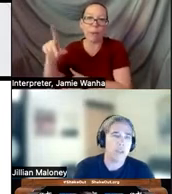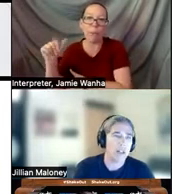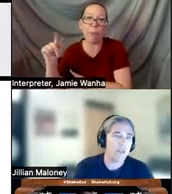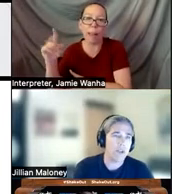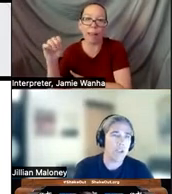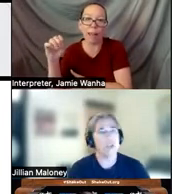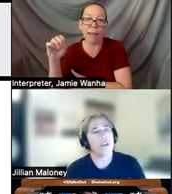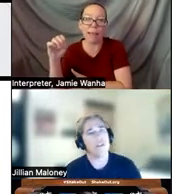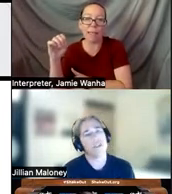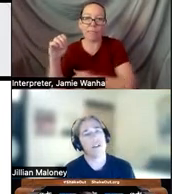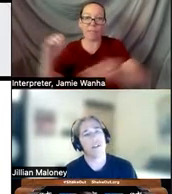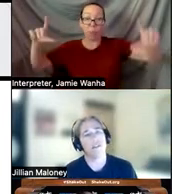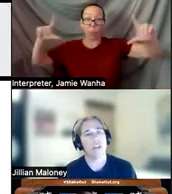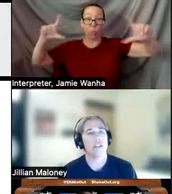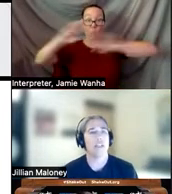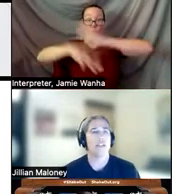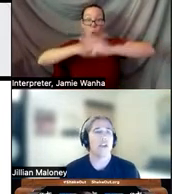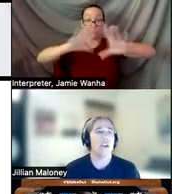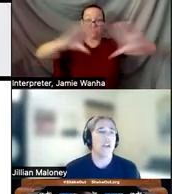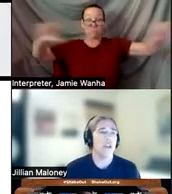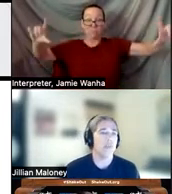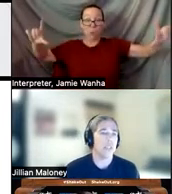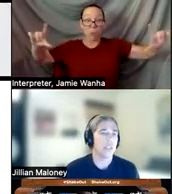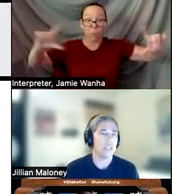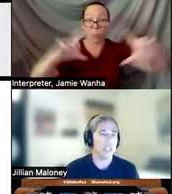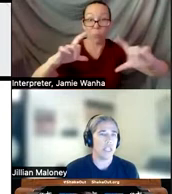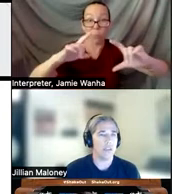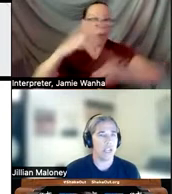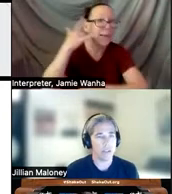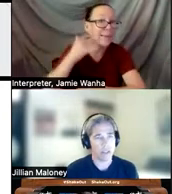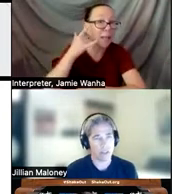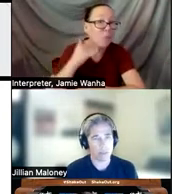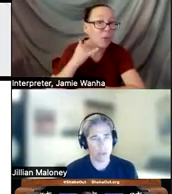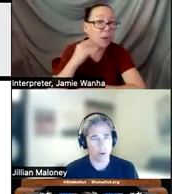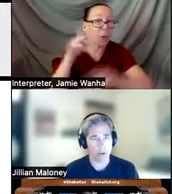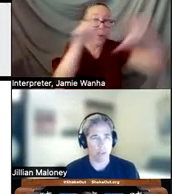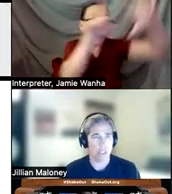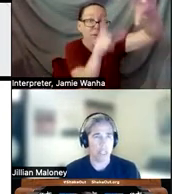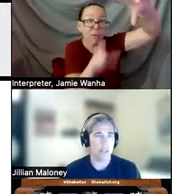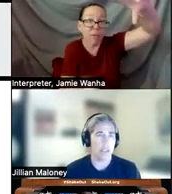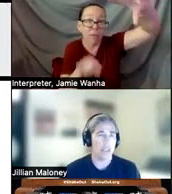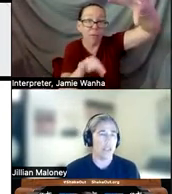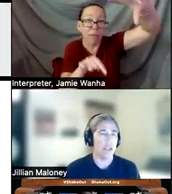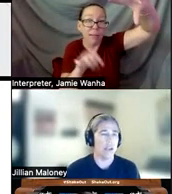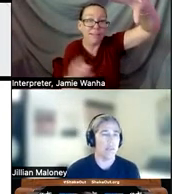into California and the west coast of the United States, we can see San Diego down in the southernmost part of the